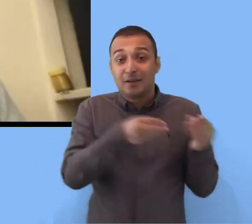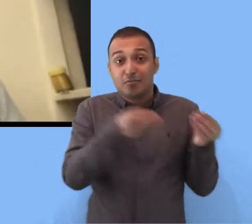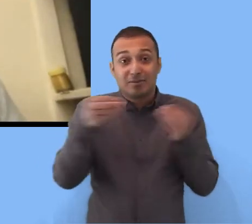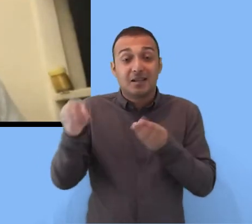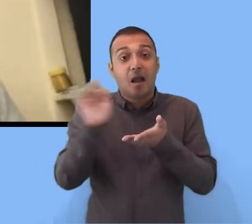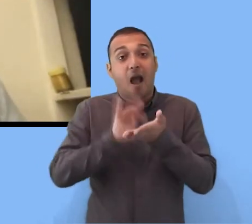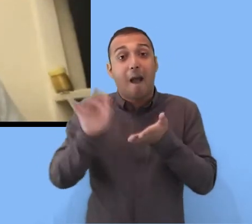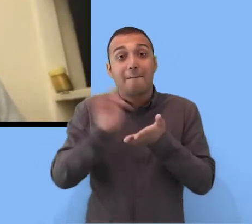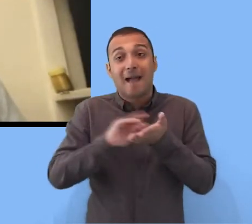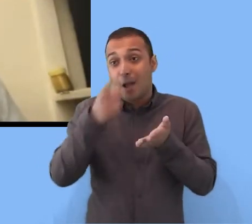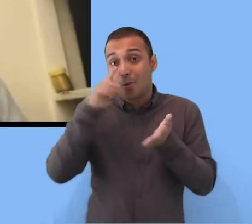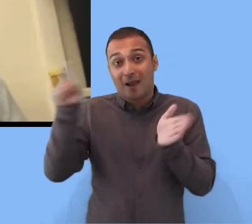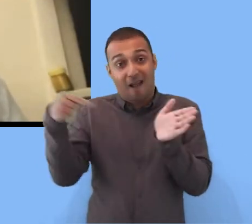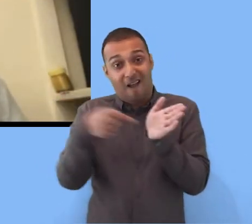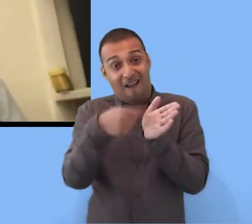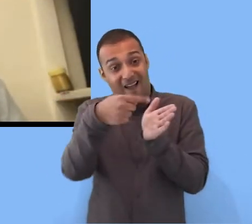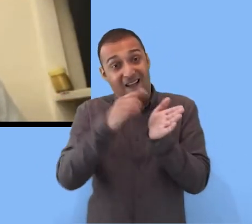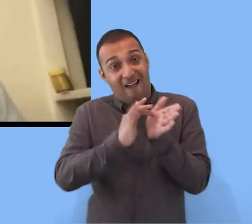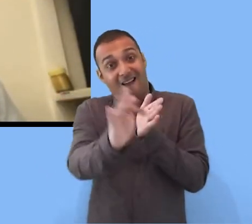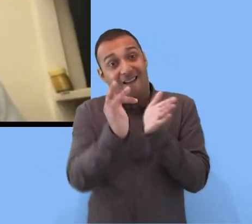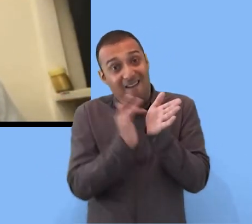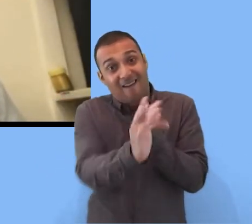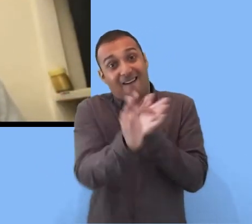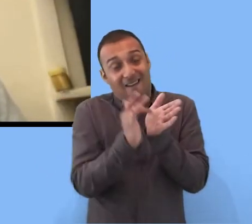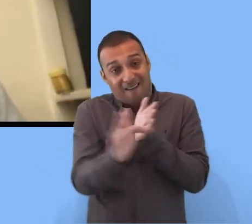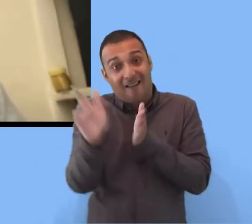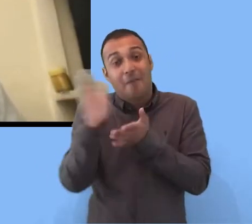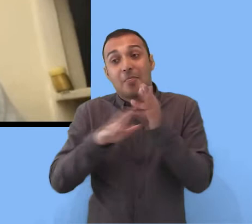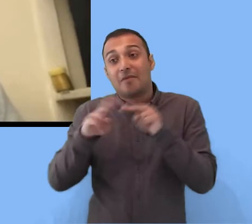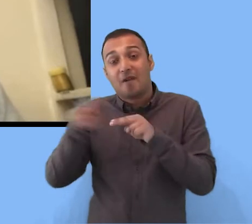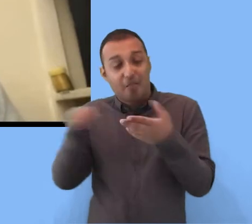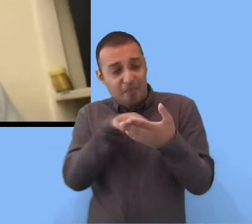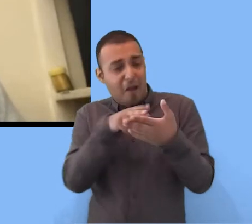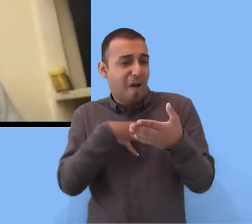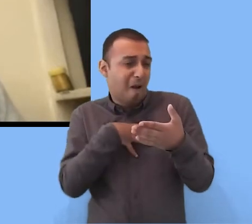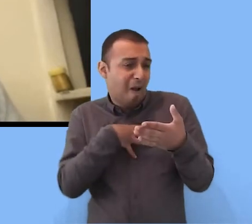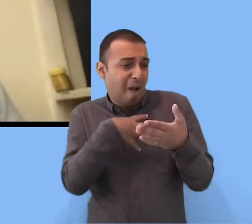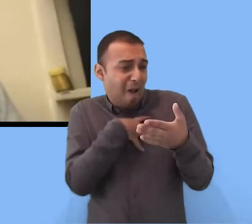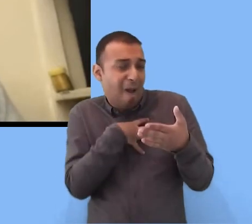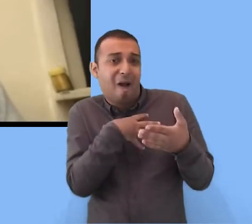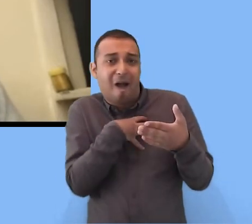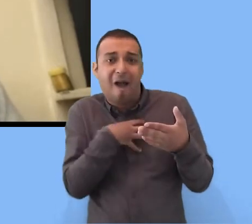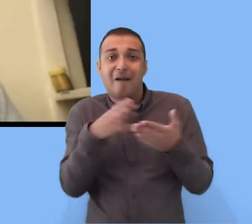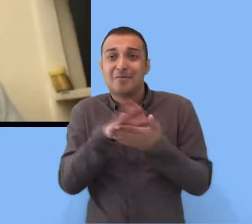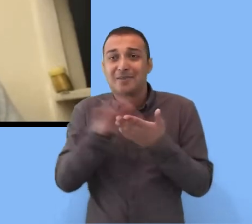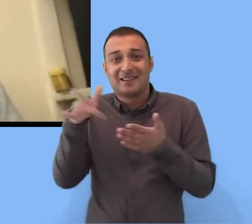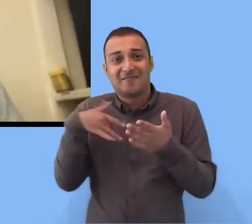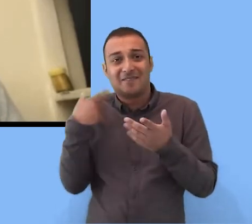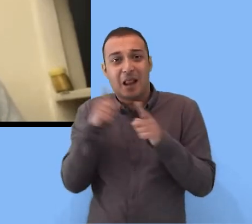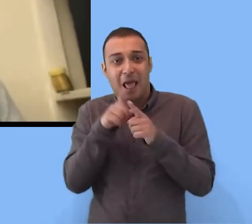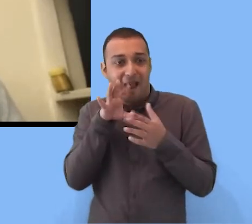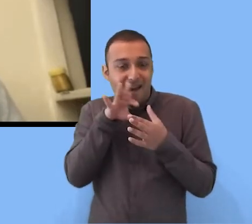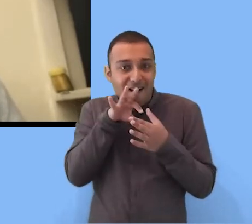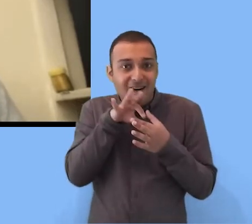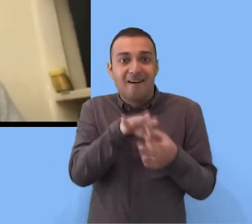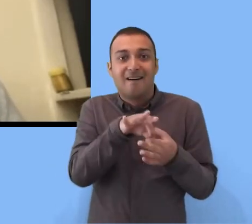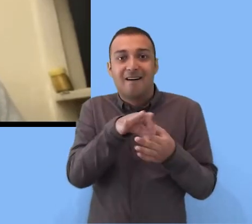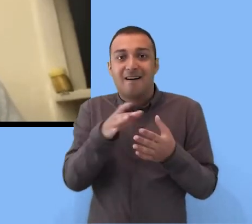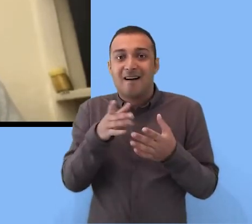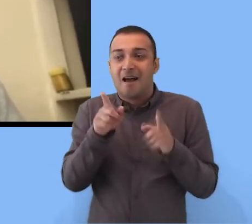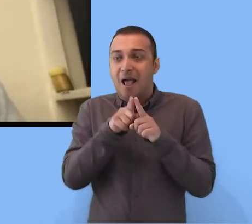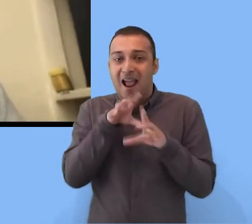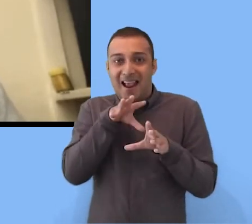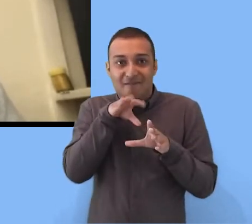what their child's doing. Make your parents feel a part of the process, you know, and involve parents in that